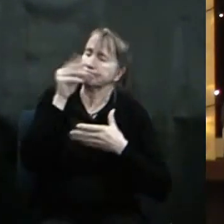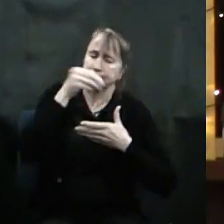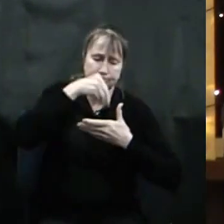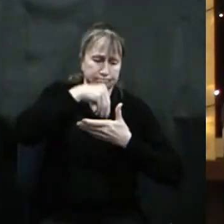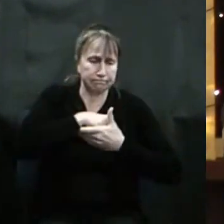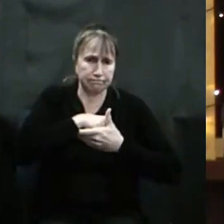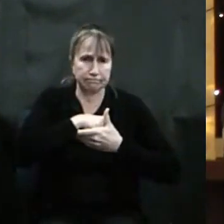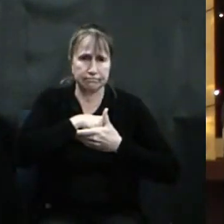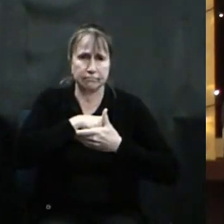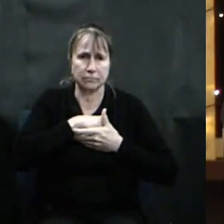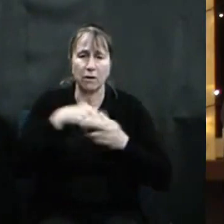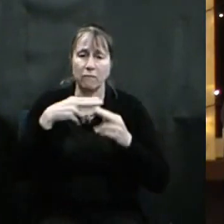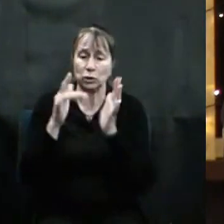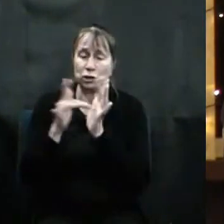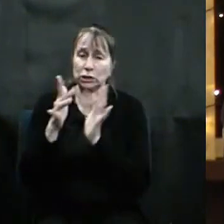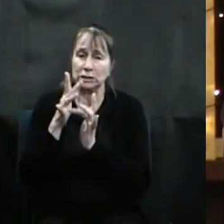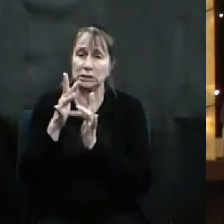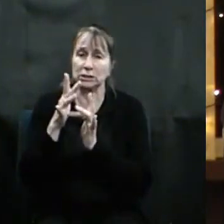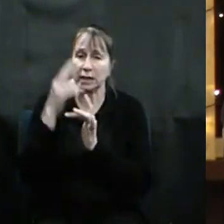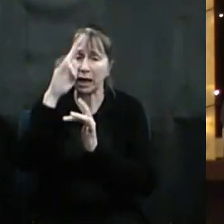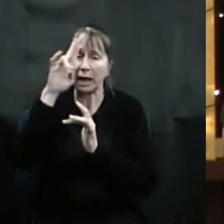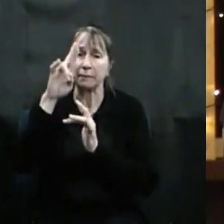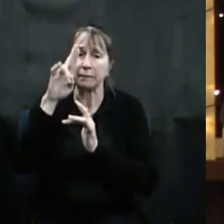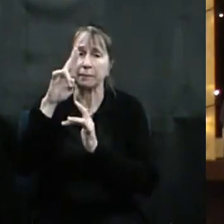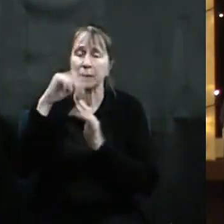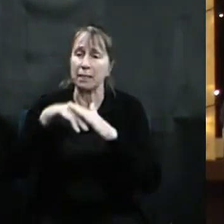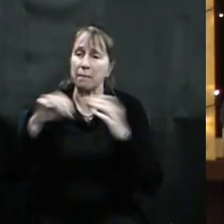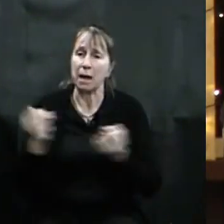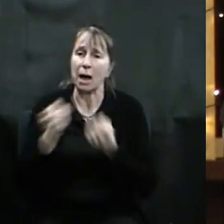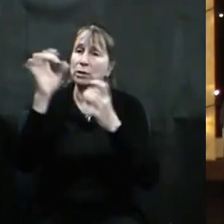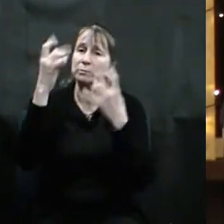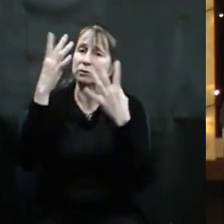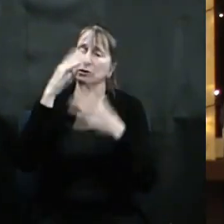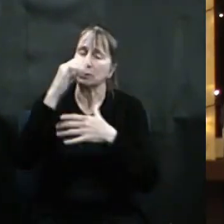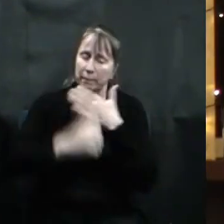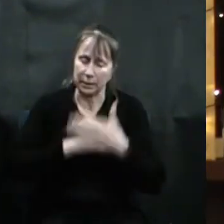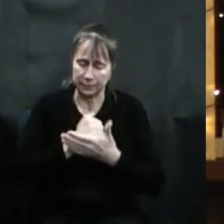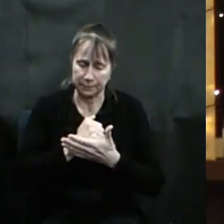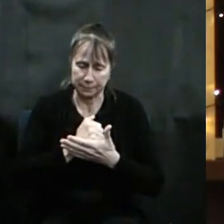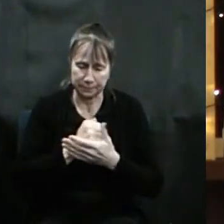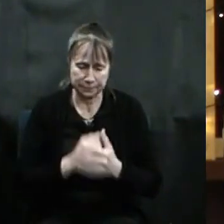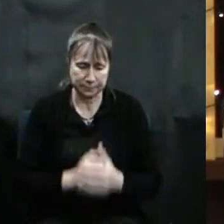your Son's sake and in the power of the Spirit. Amen.